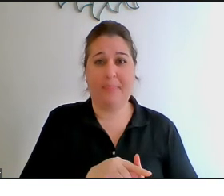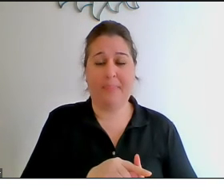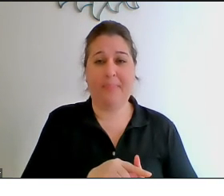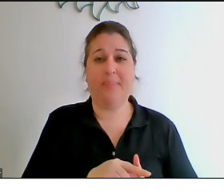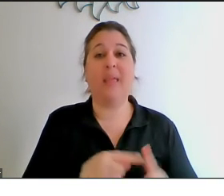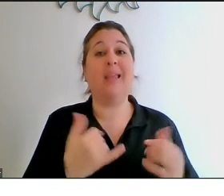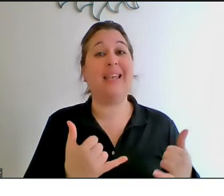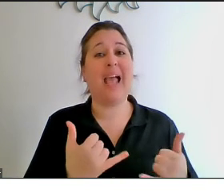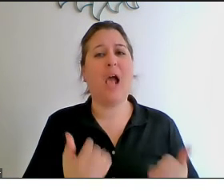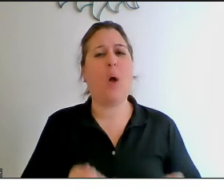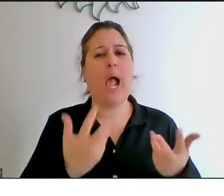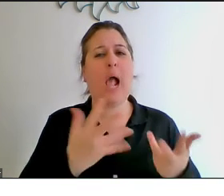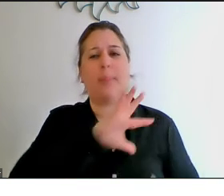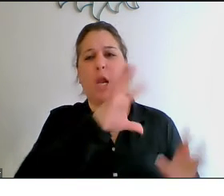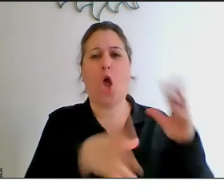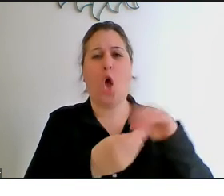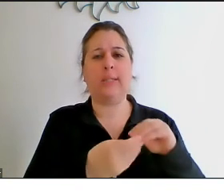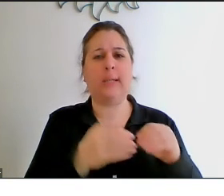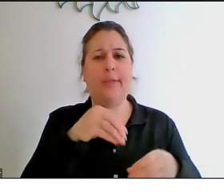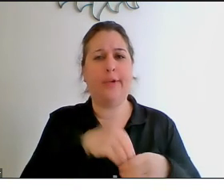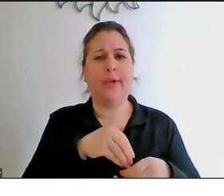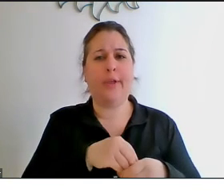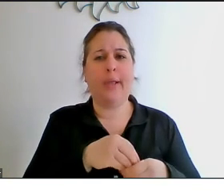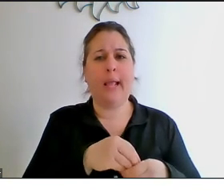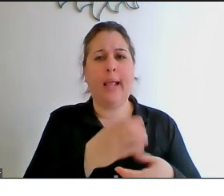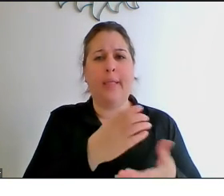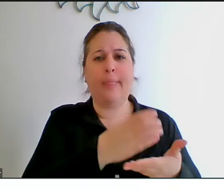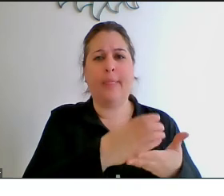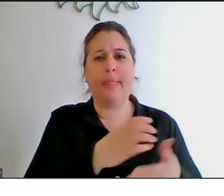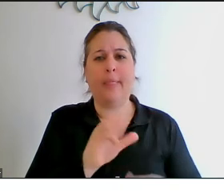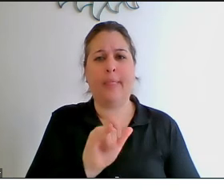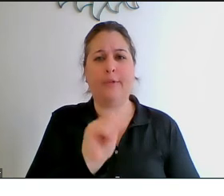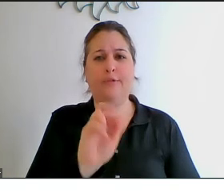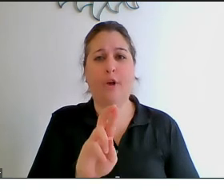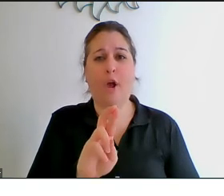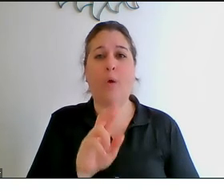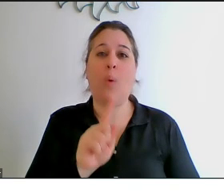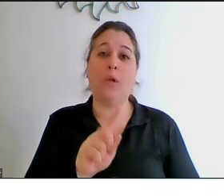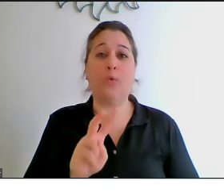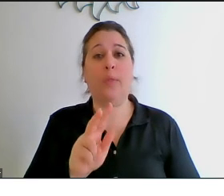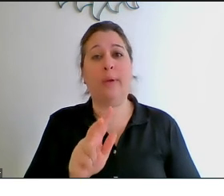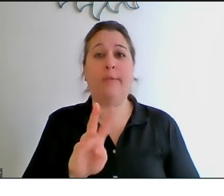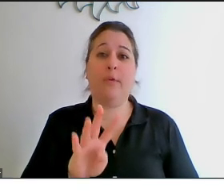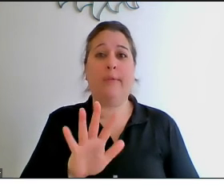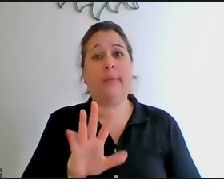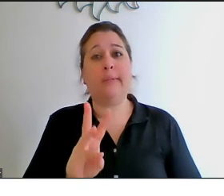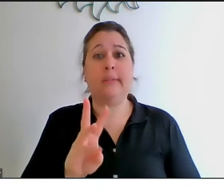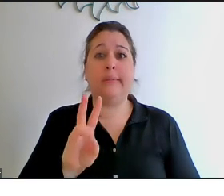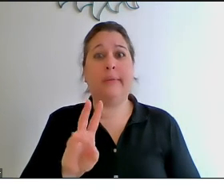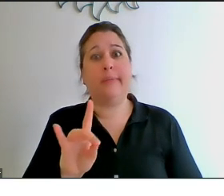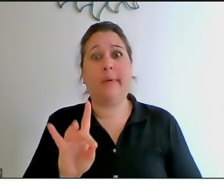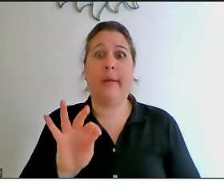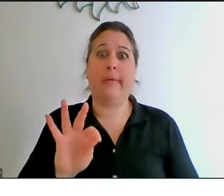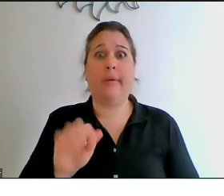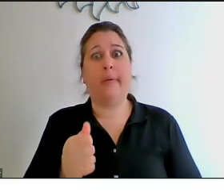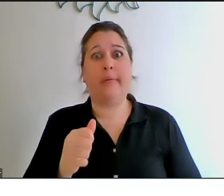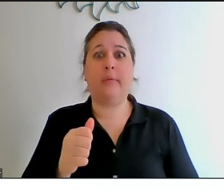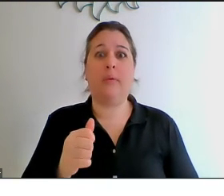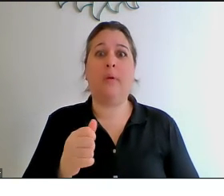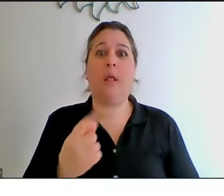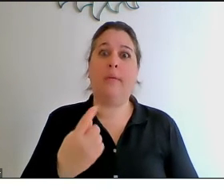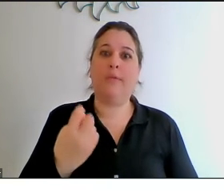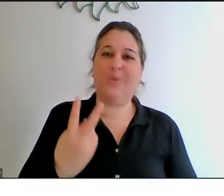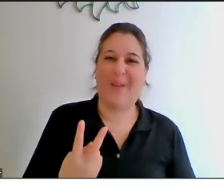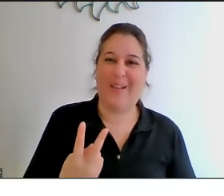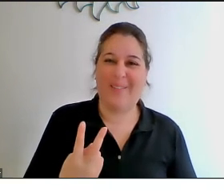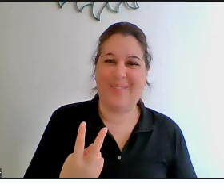8. Okay, well, let's add them all up. Well, how many do I have altogether? 1, 2, 3, 4, 5, 6,